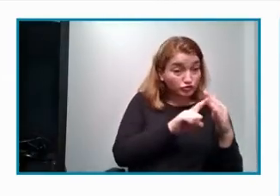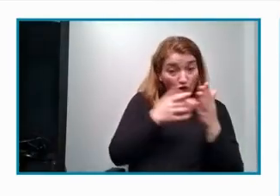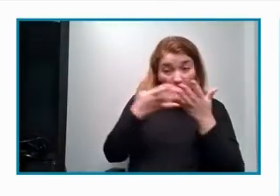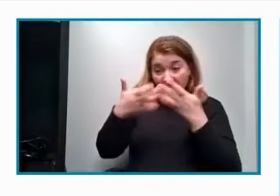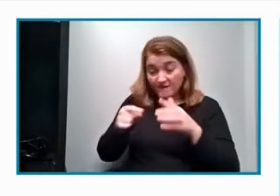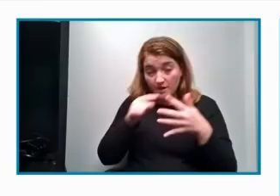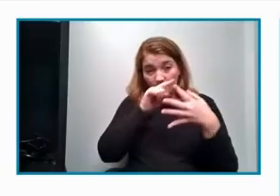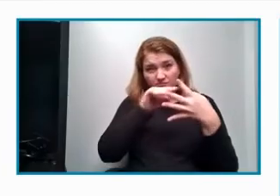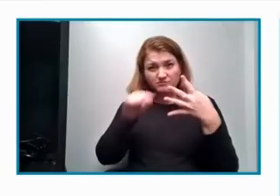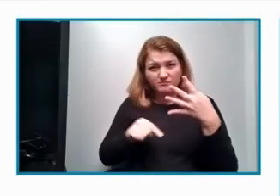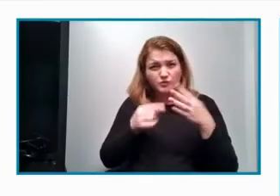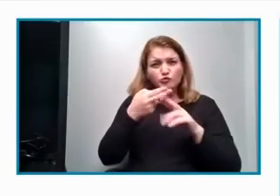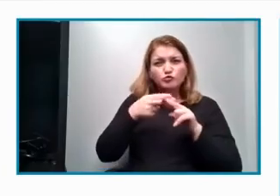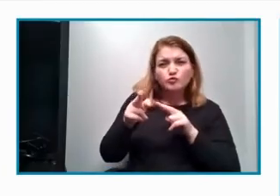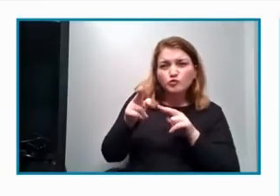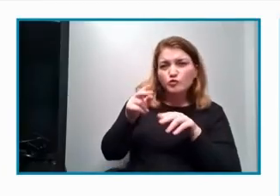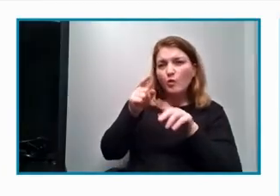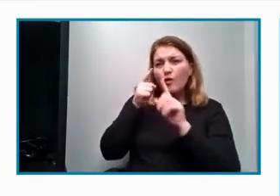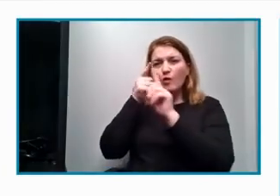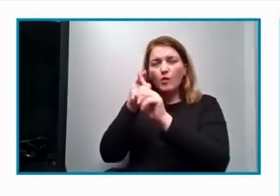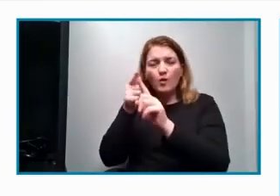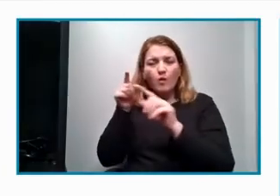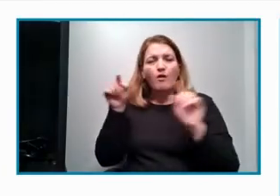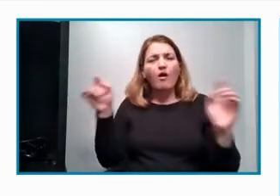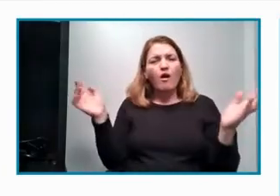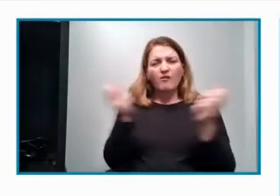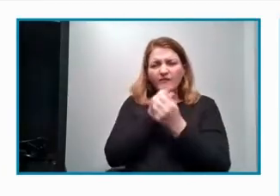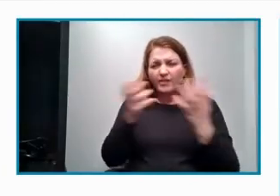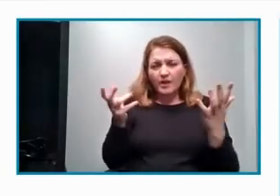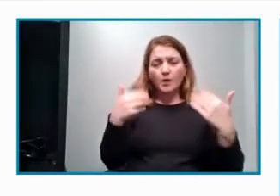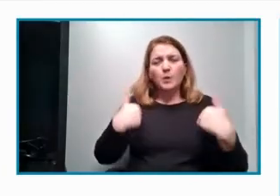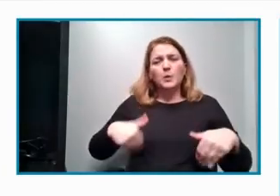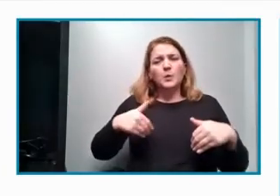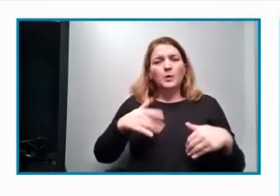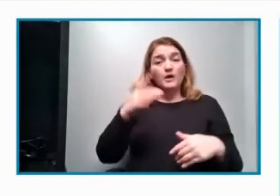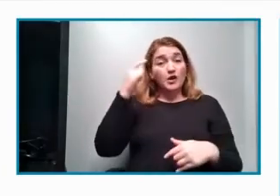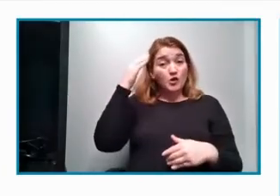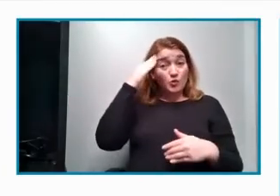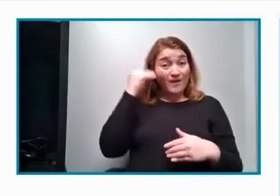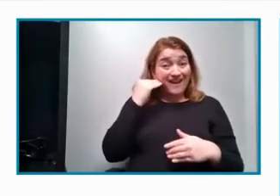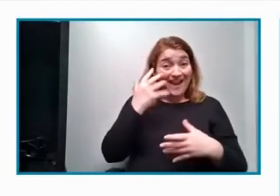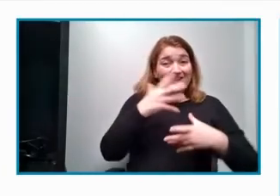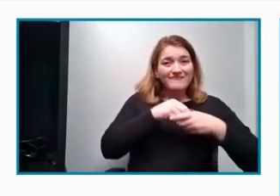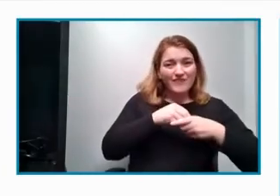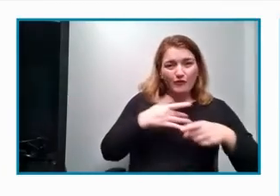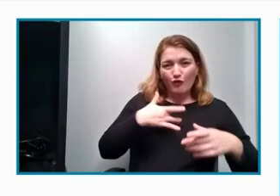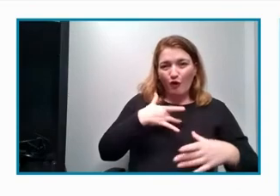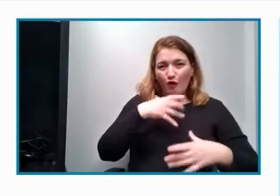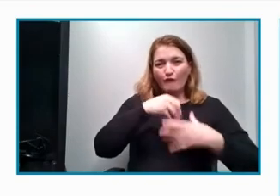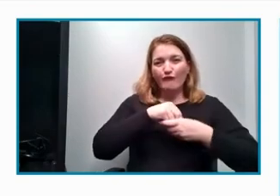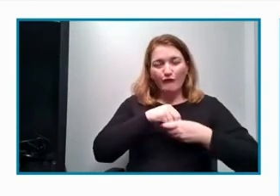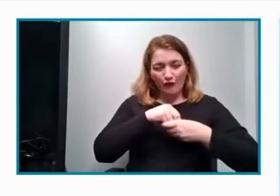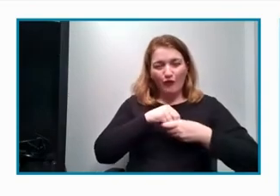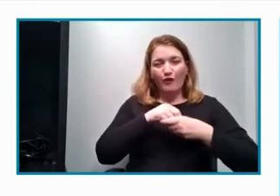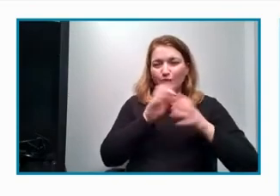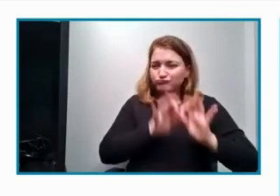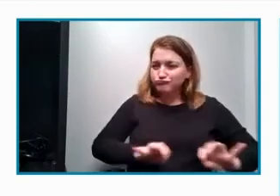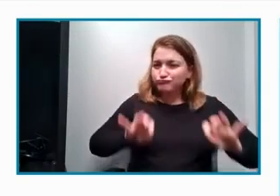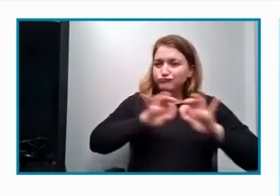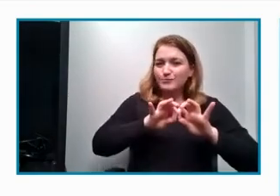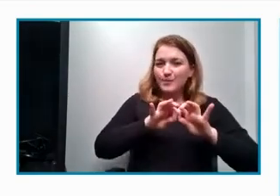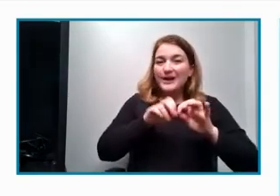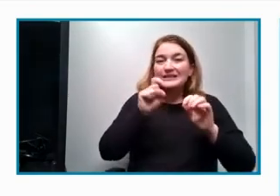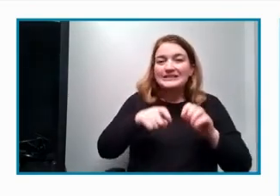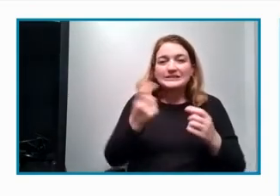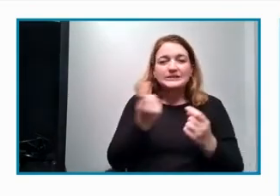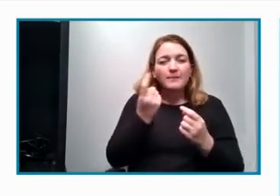heart, and actually put it together in a plan that actually made sense and had a direction. So